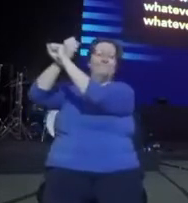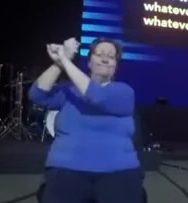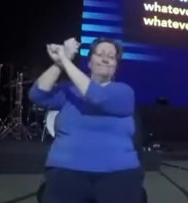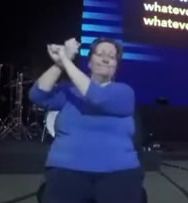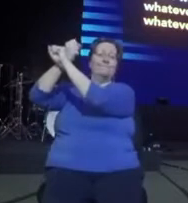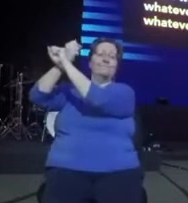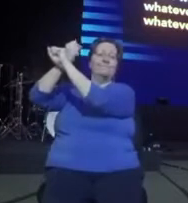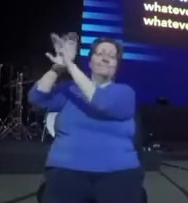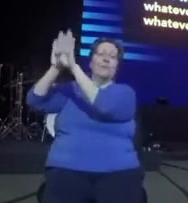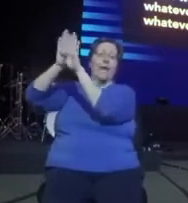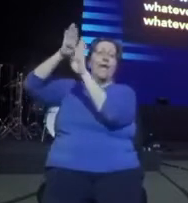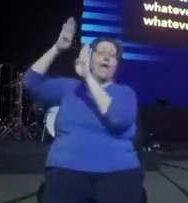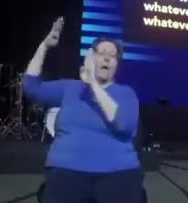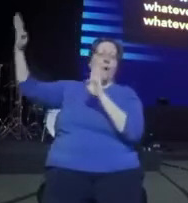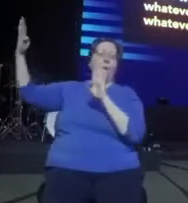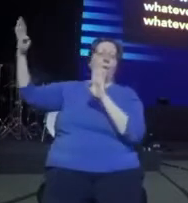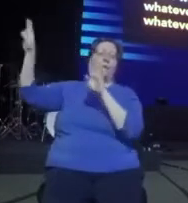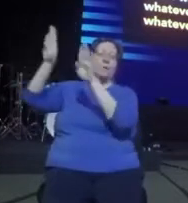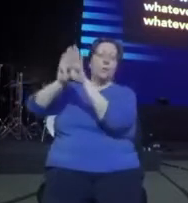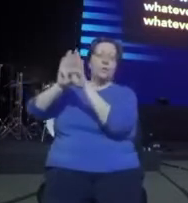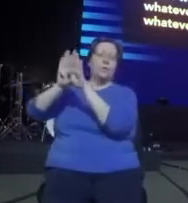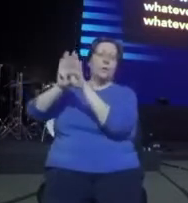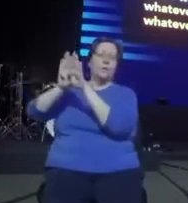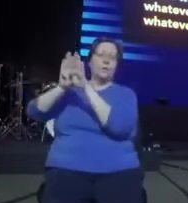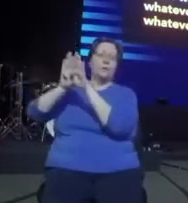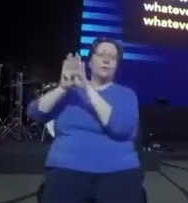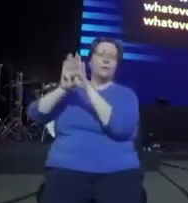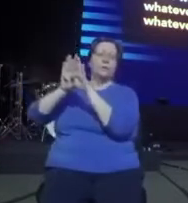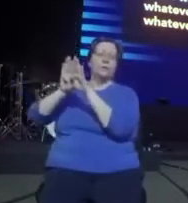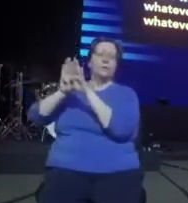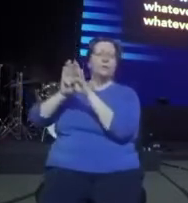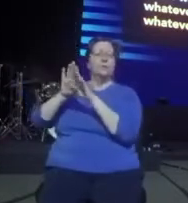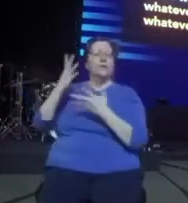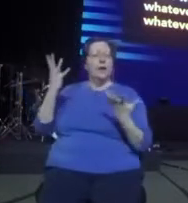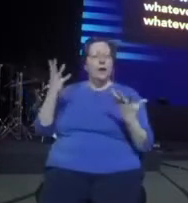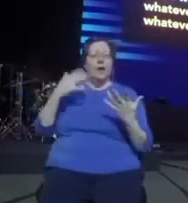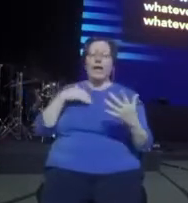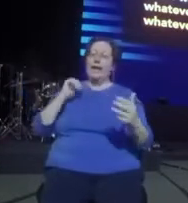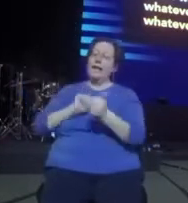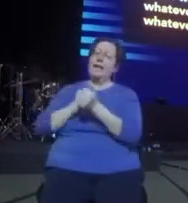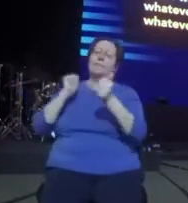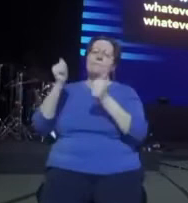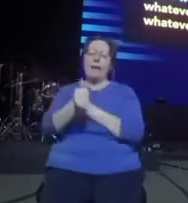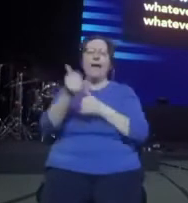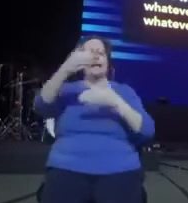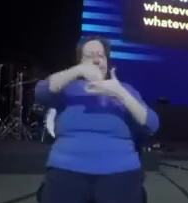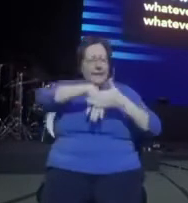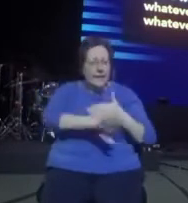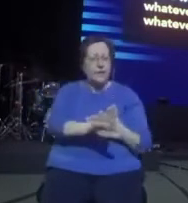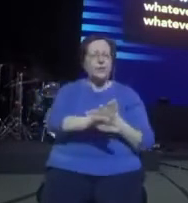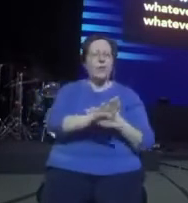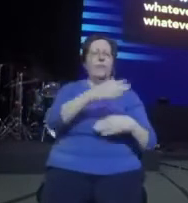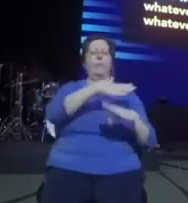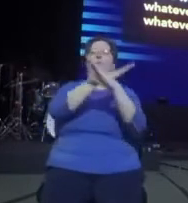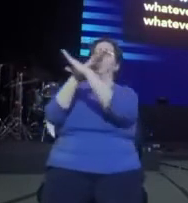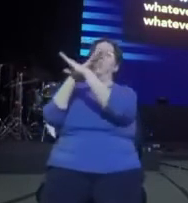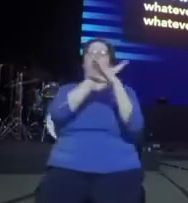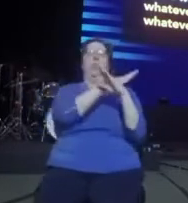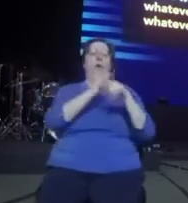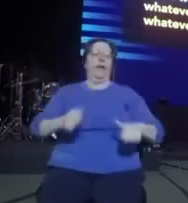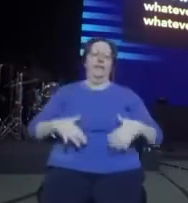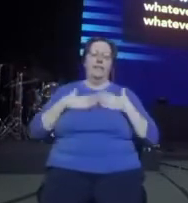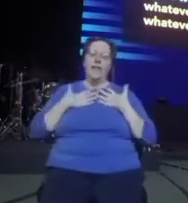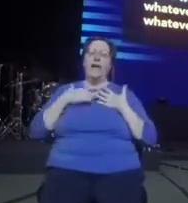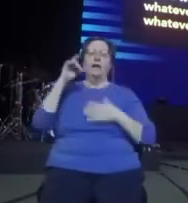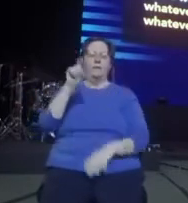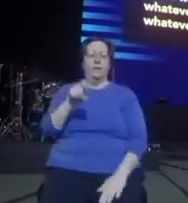It opens what is closed. It gets past the barriers of life to where you